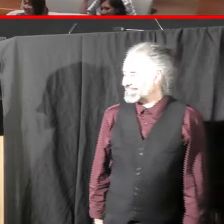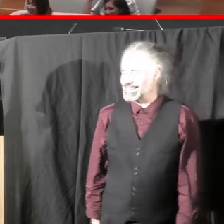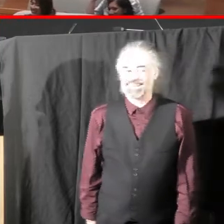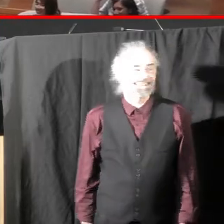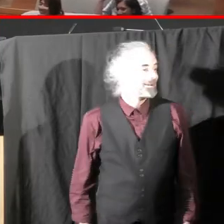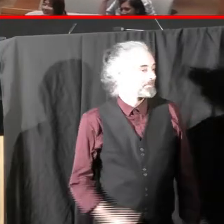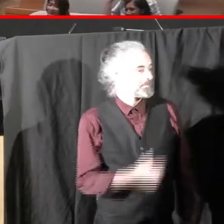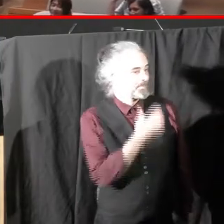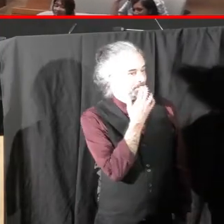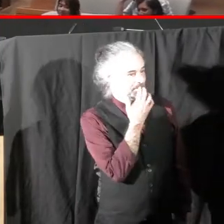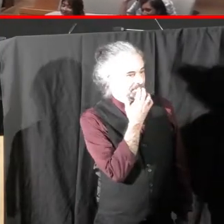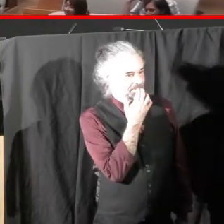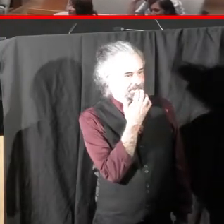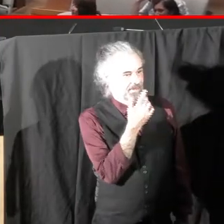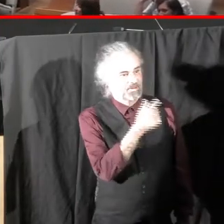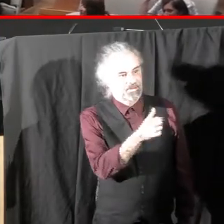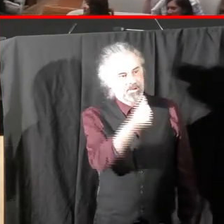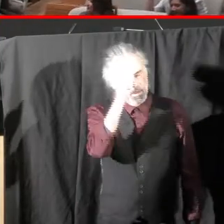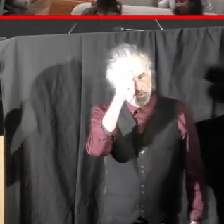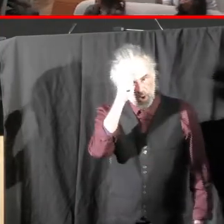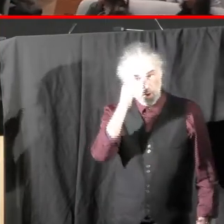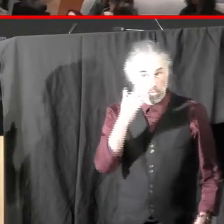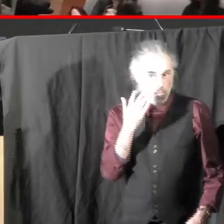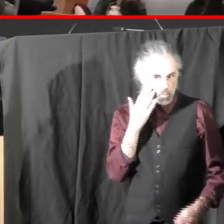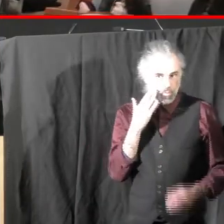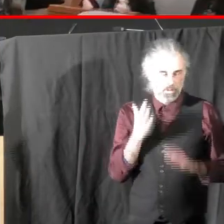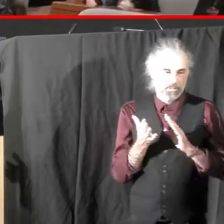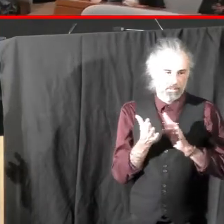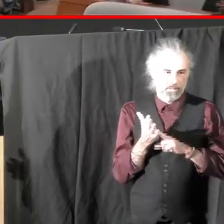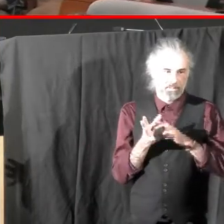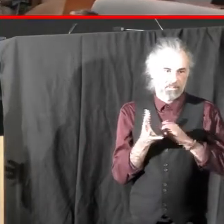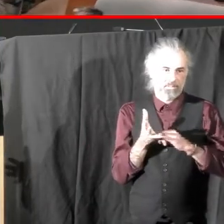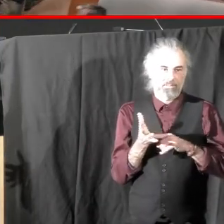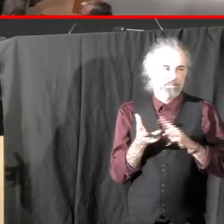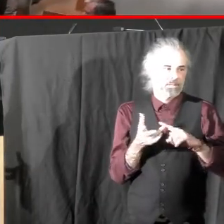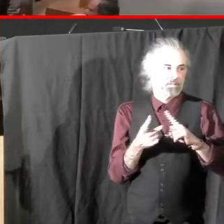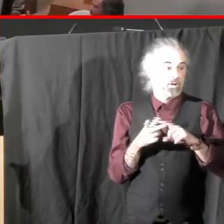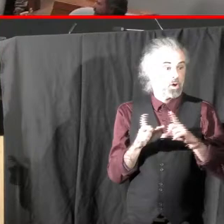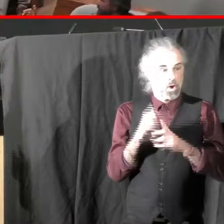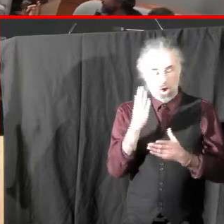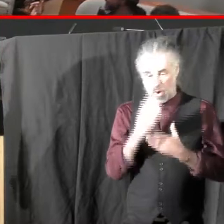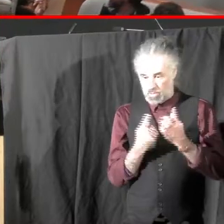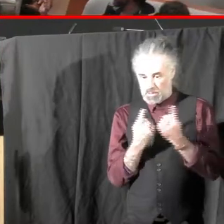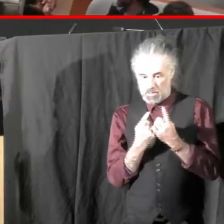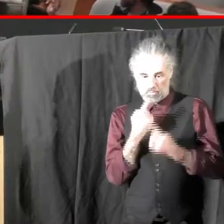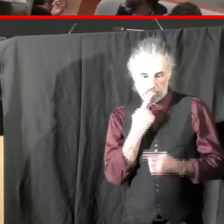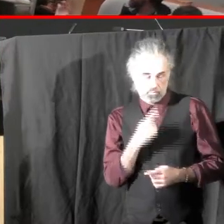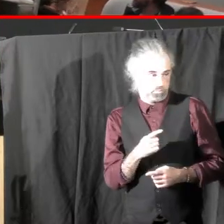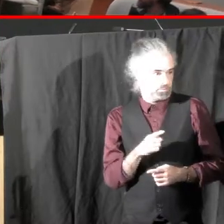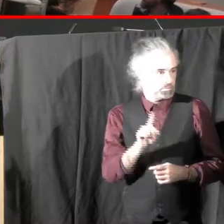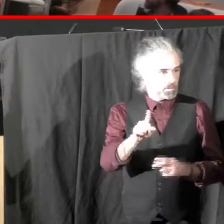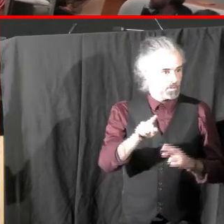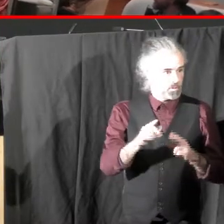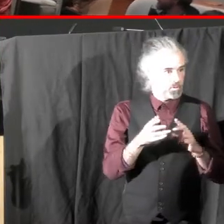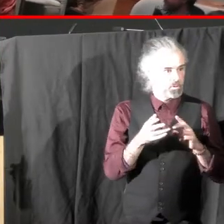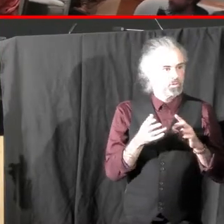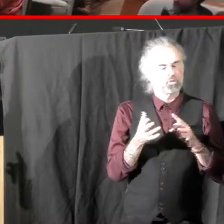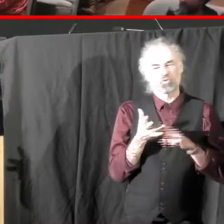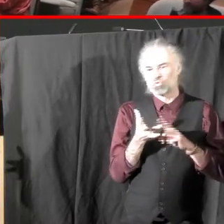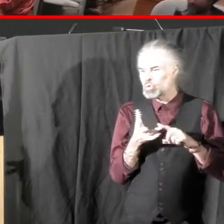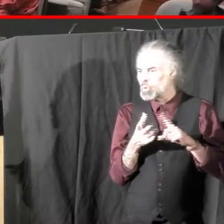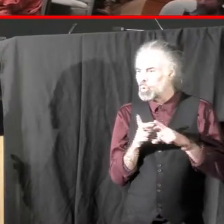So is it known whether the nestoids are actually the only substance that's toxic, or can the toys or the frostoids also be toxic,